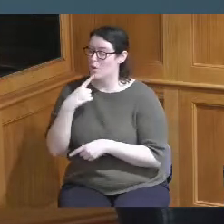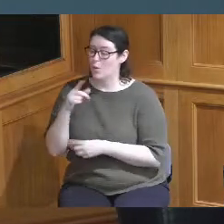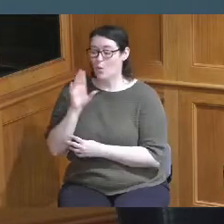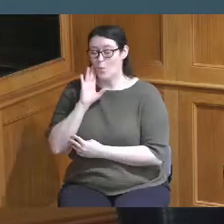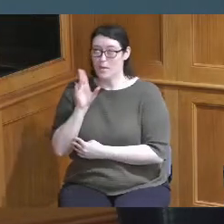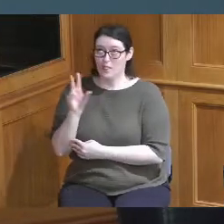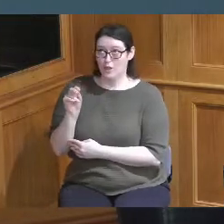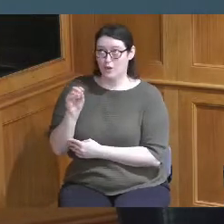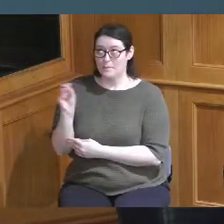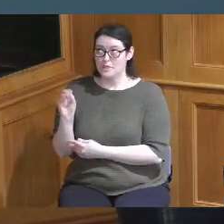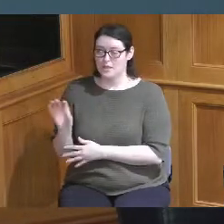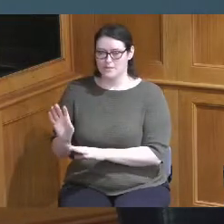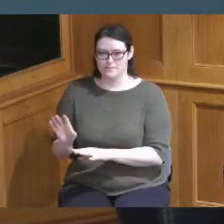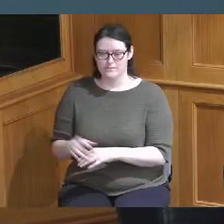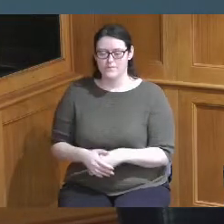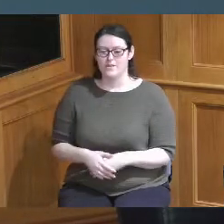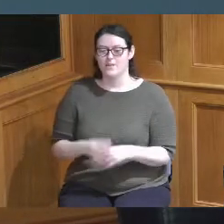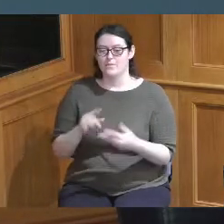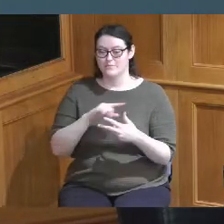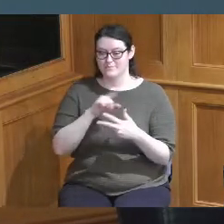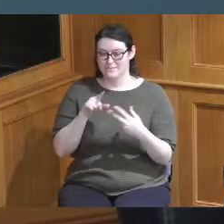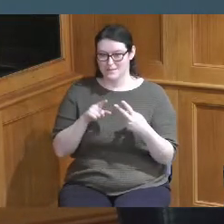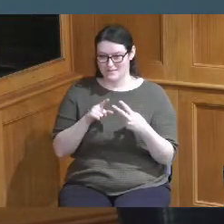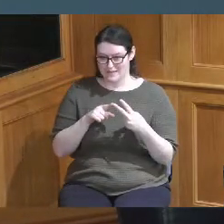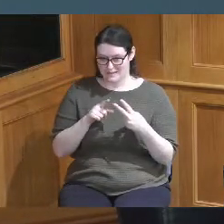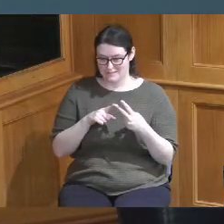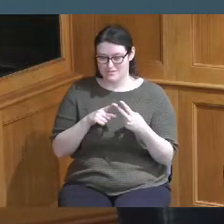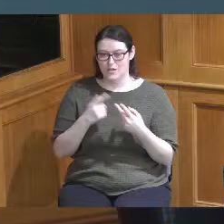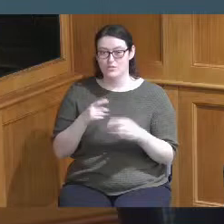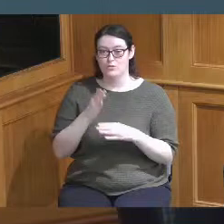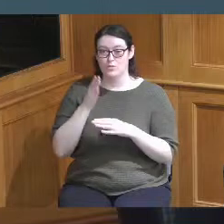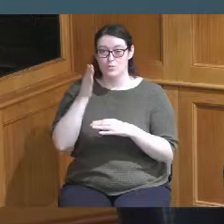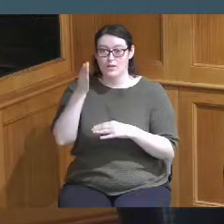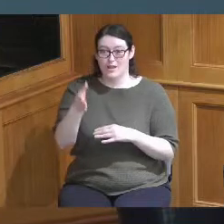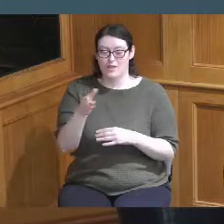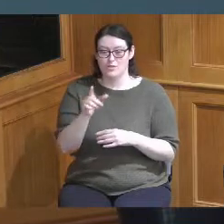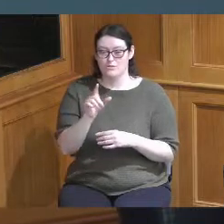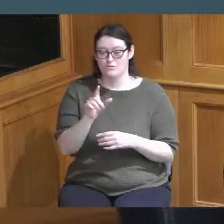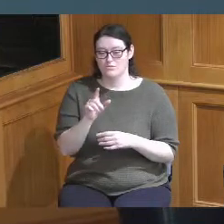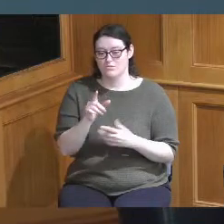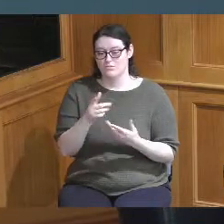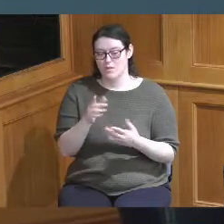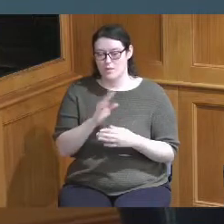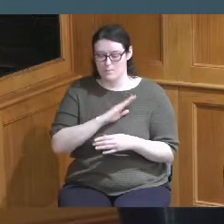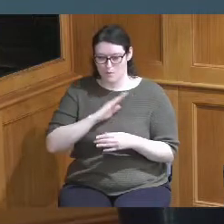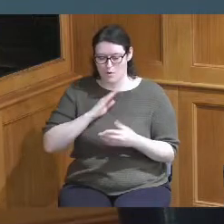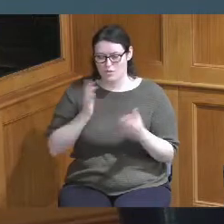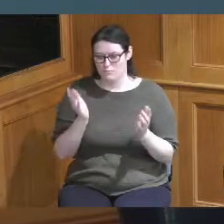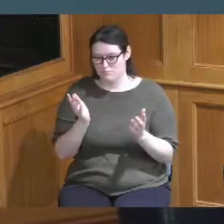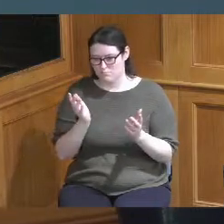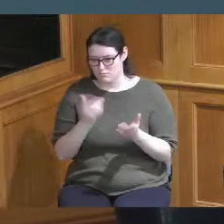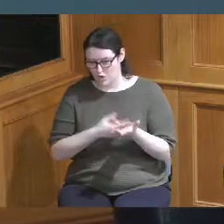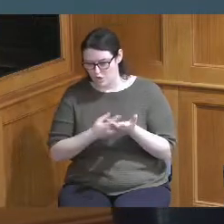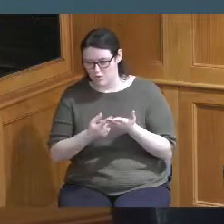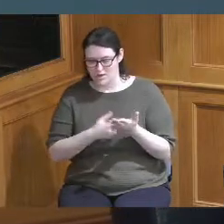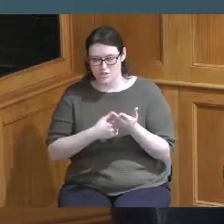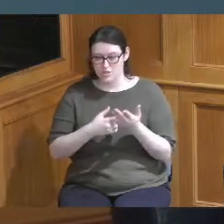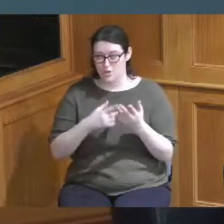Secondly, moving forward to 2024, the board talked about the ridiculous,